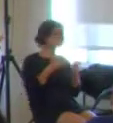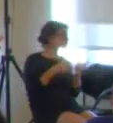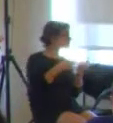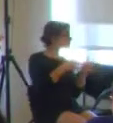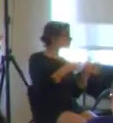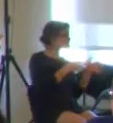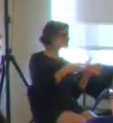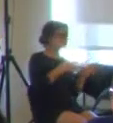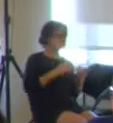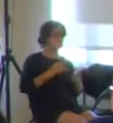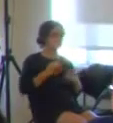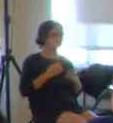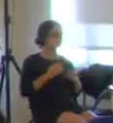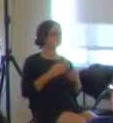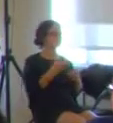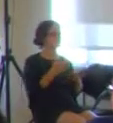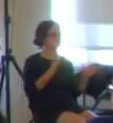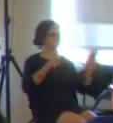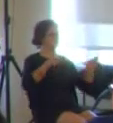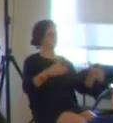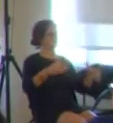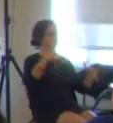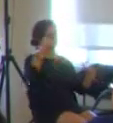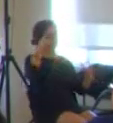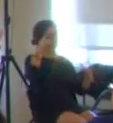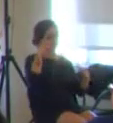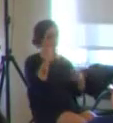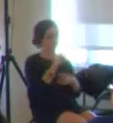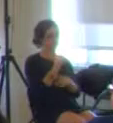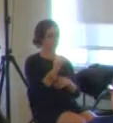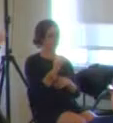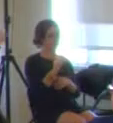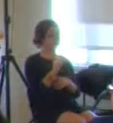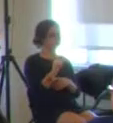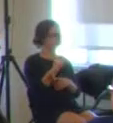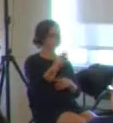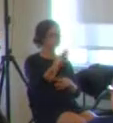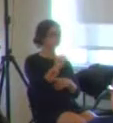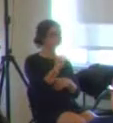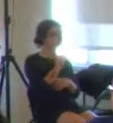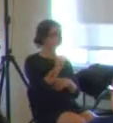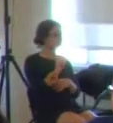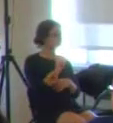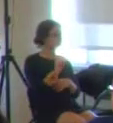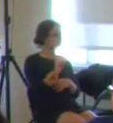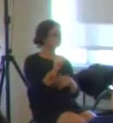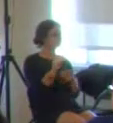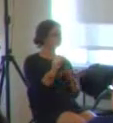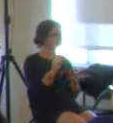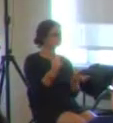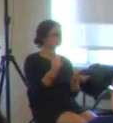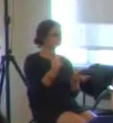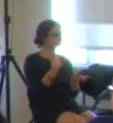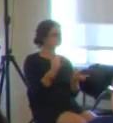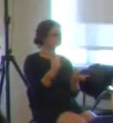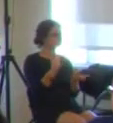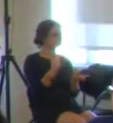and a lot of the same problems. And disability will always be